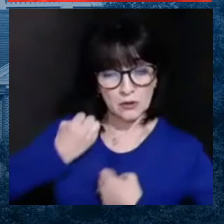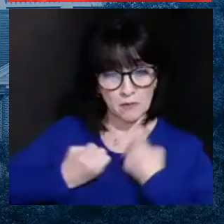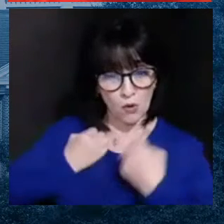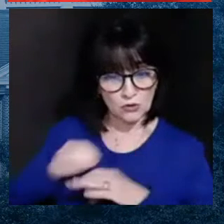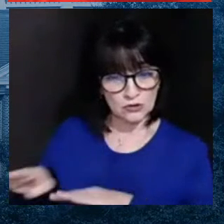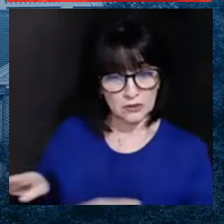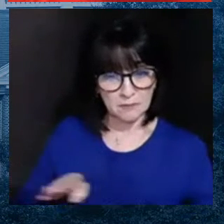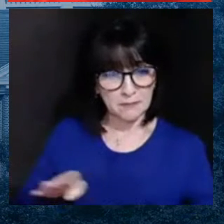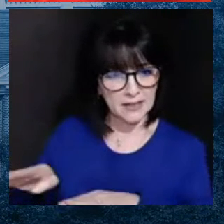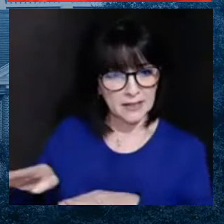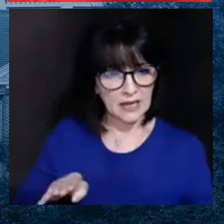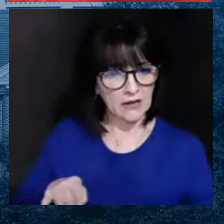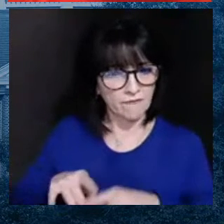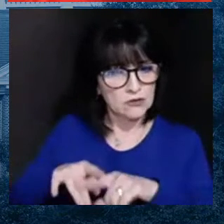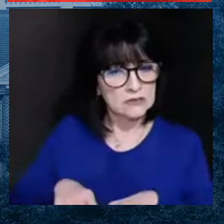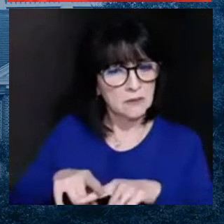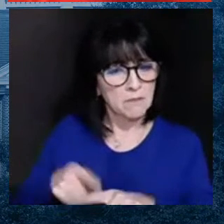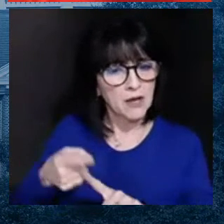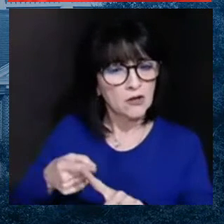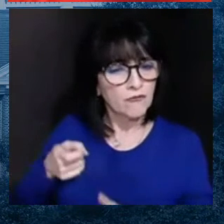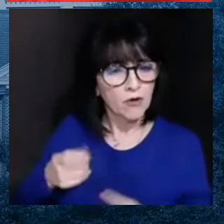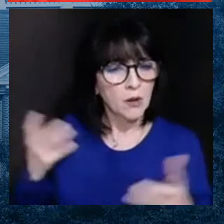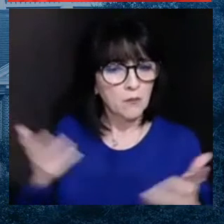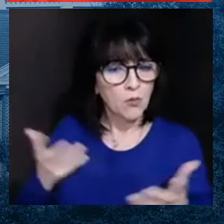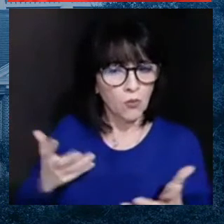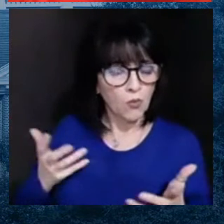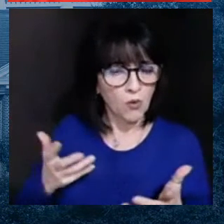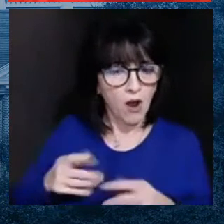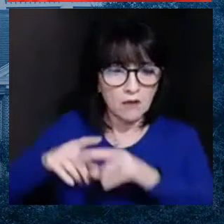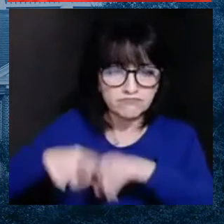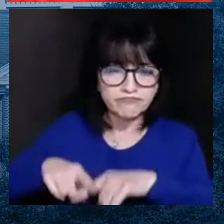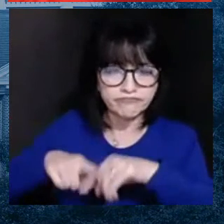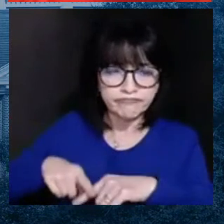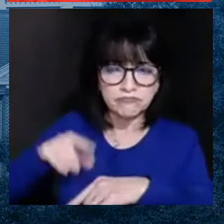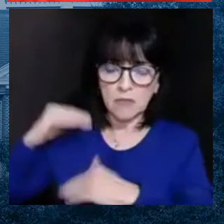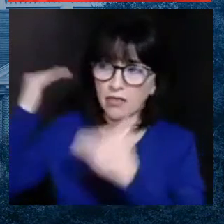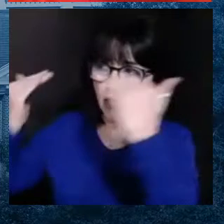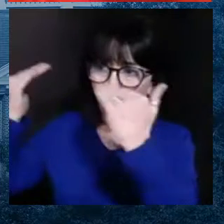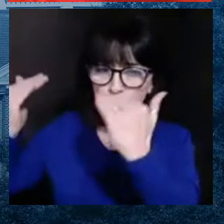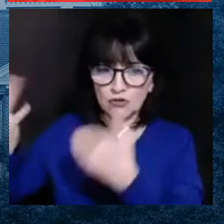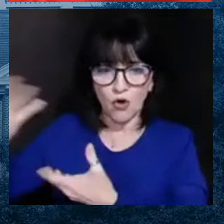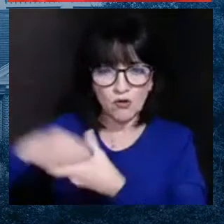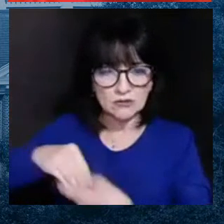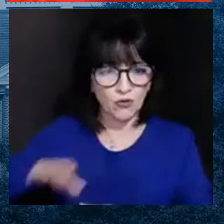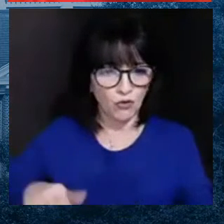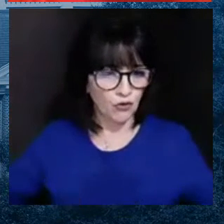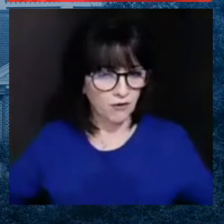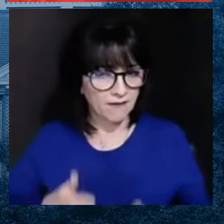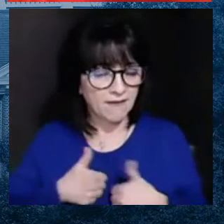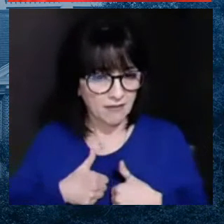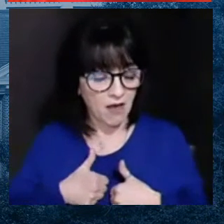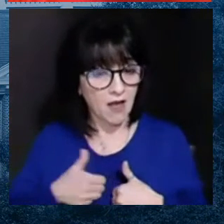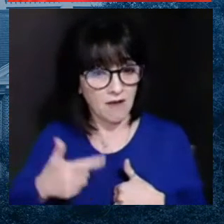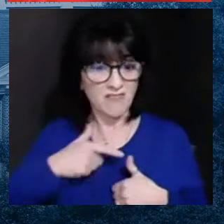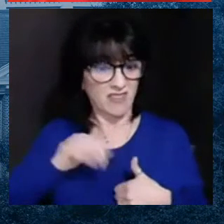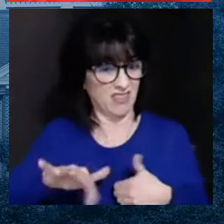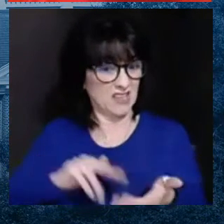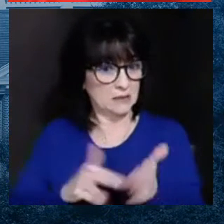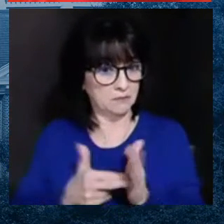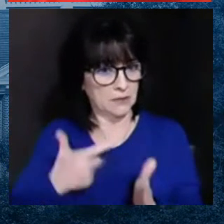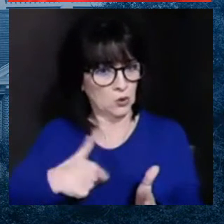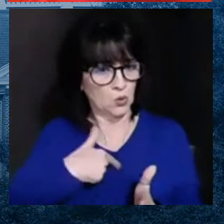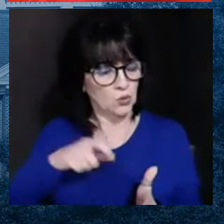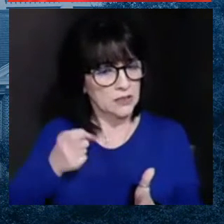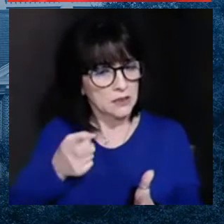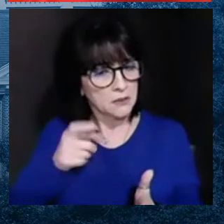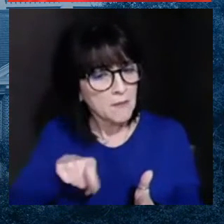the adults in their lives. So we have conceptualized all of our work around community resilience. I'd like to thank